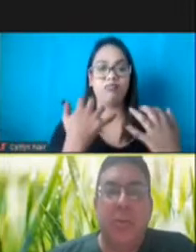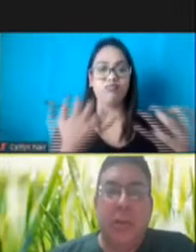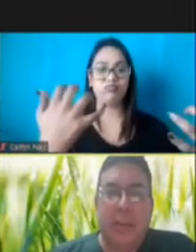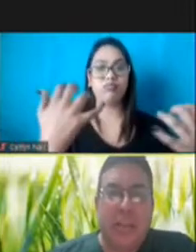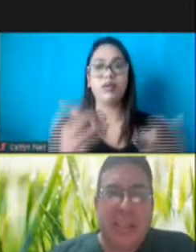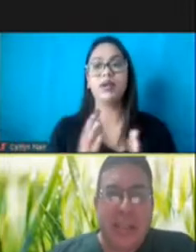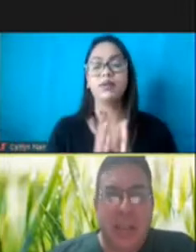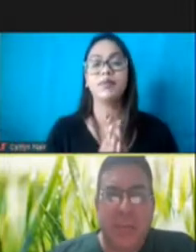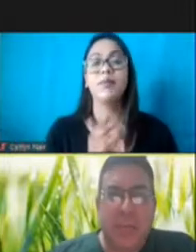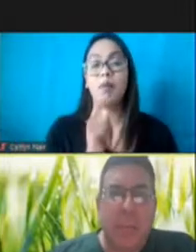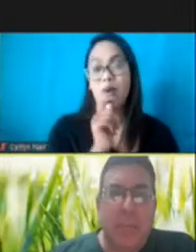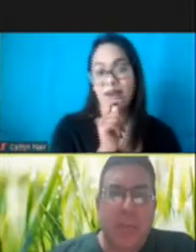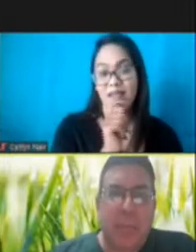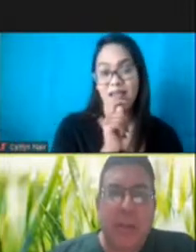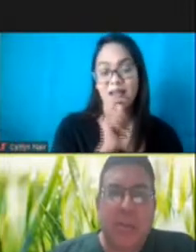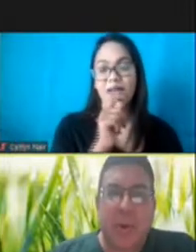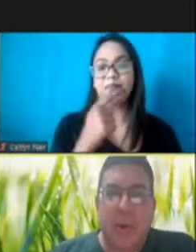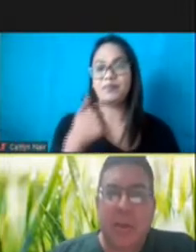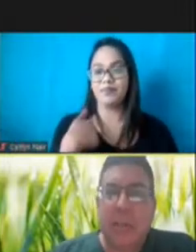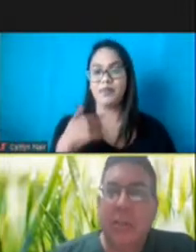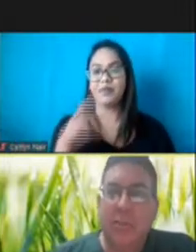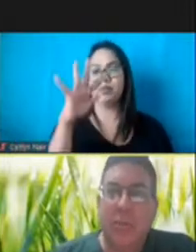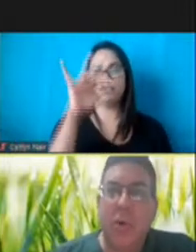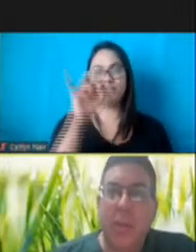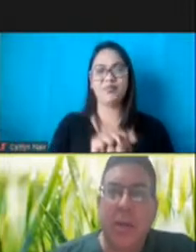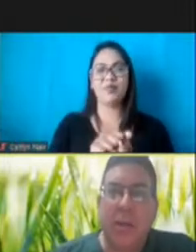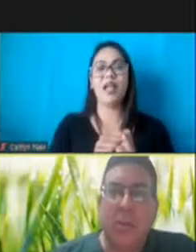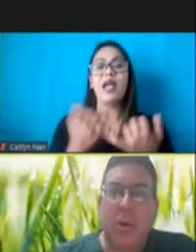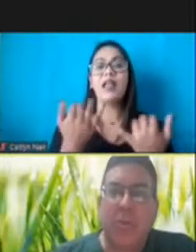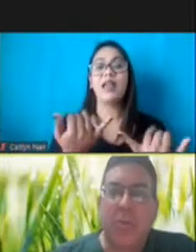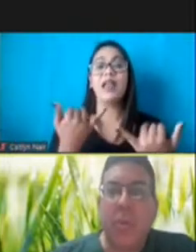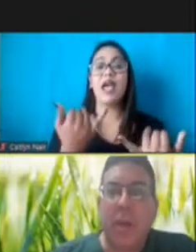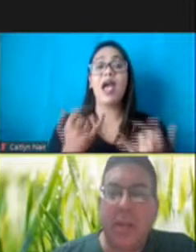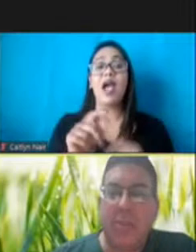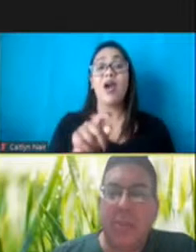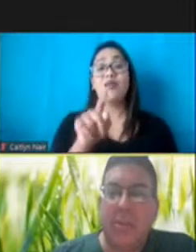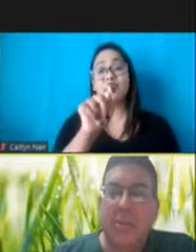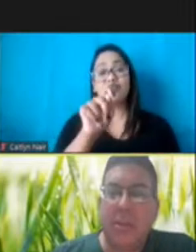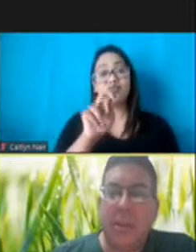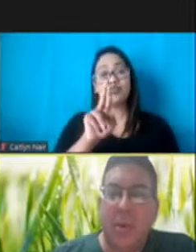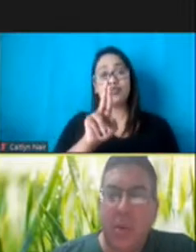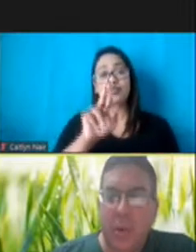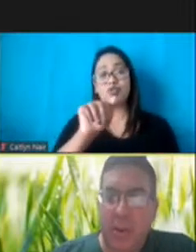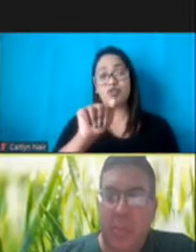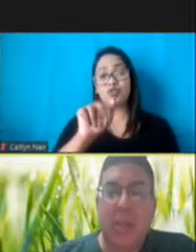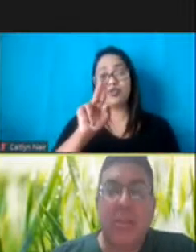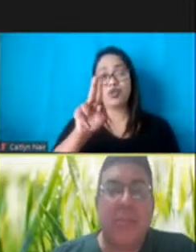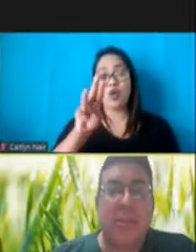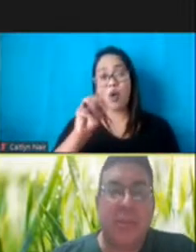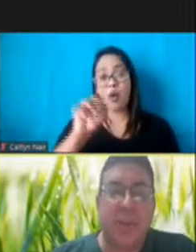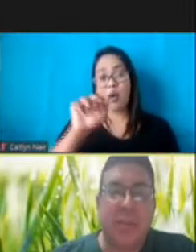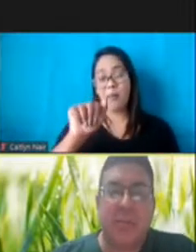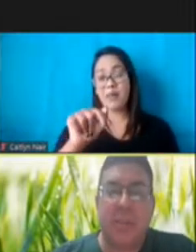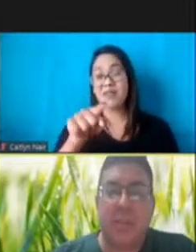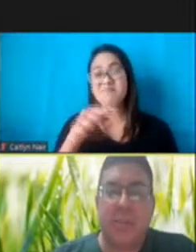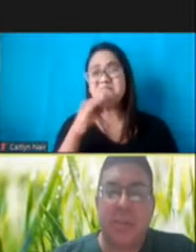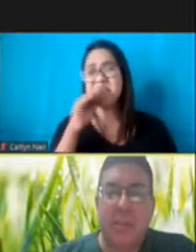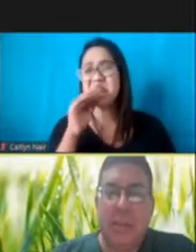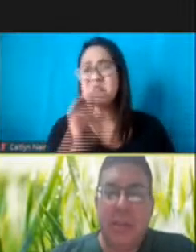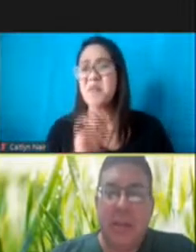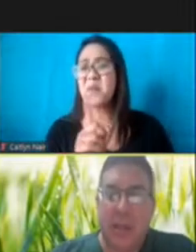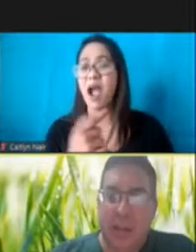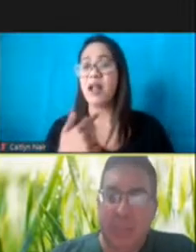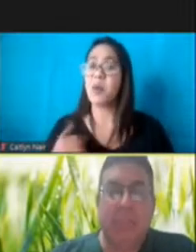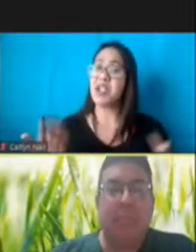given is to give some perspective on trauma and what trauma is and what we're expecting for the festive